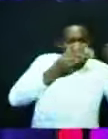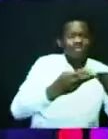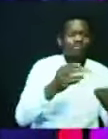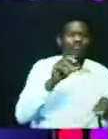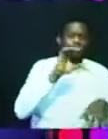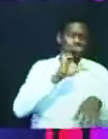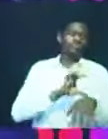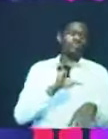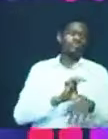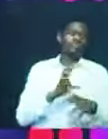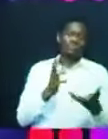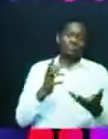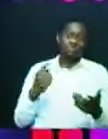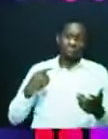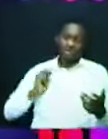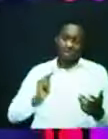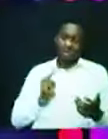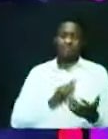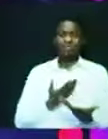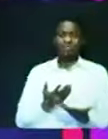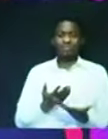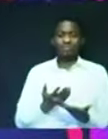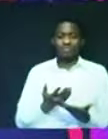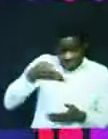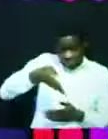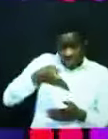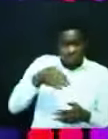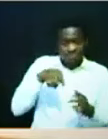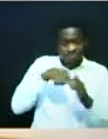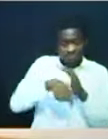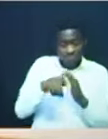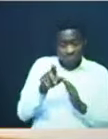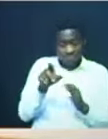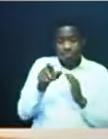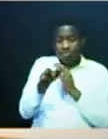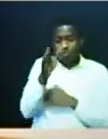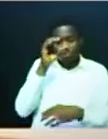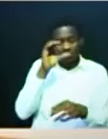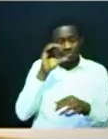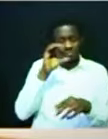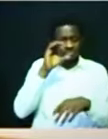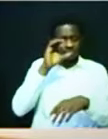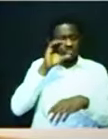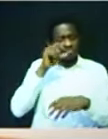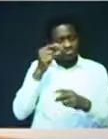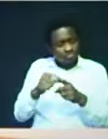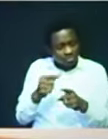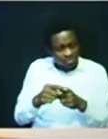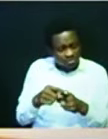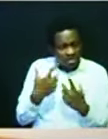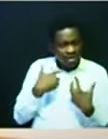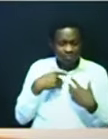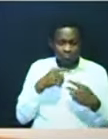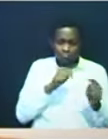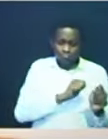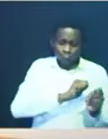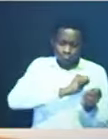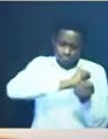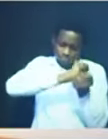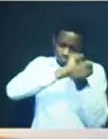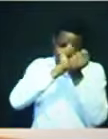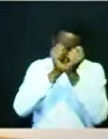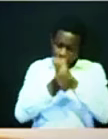See, inherent in the word of God is the transforming power of God.